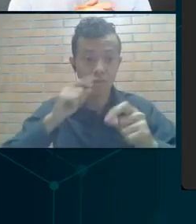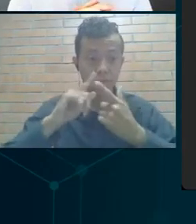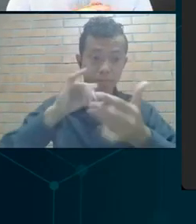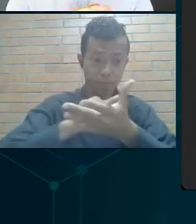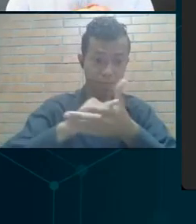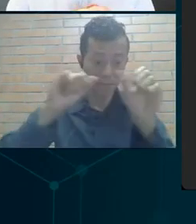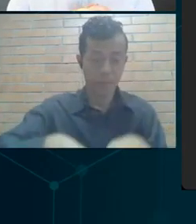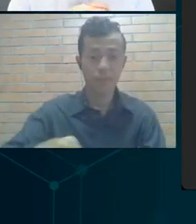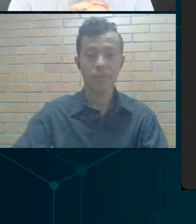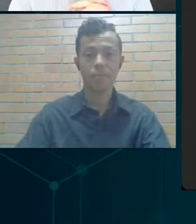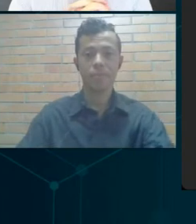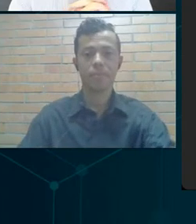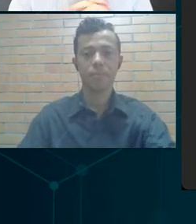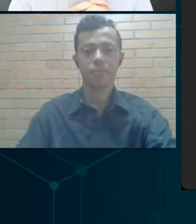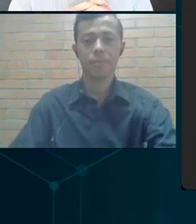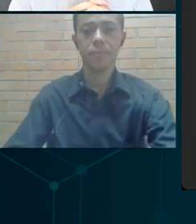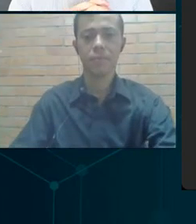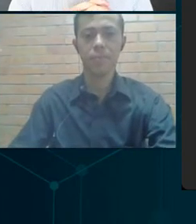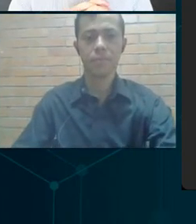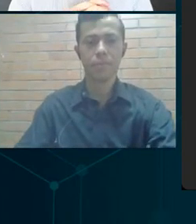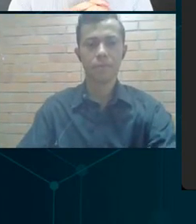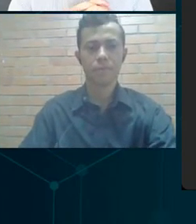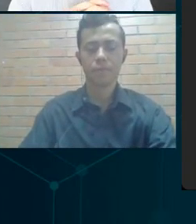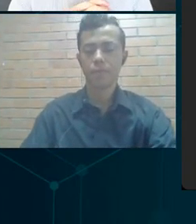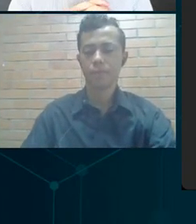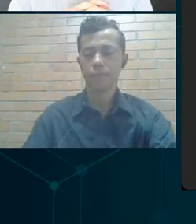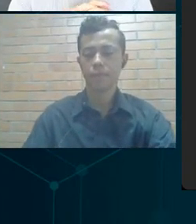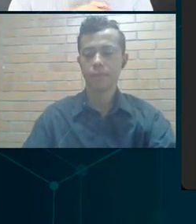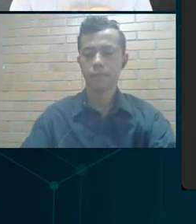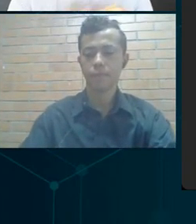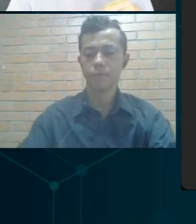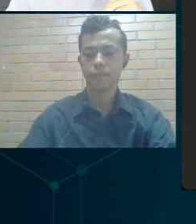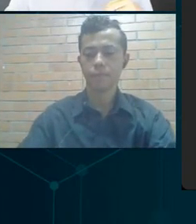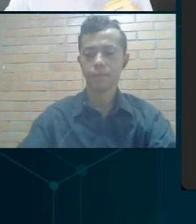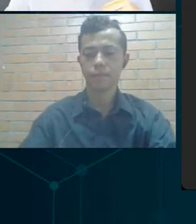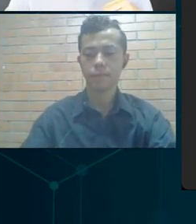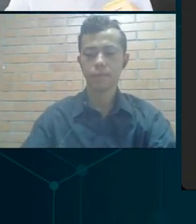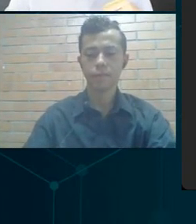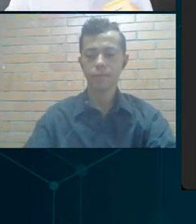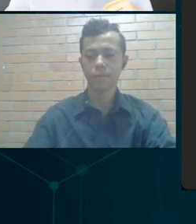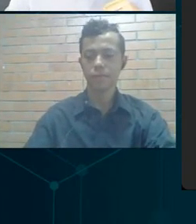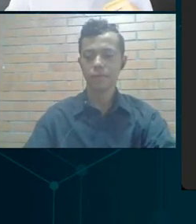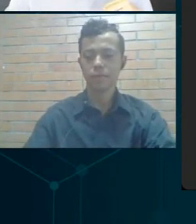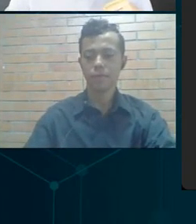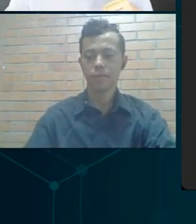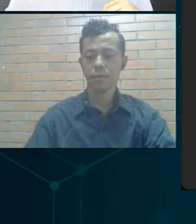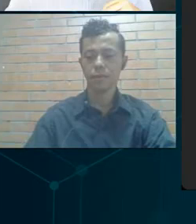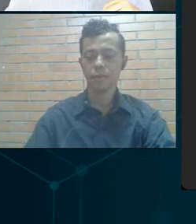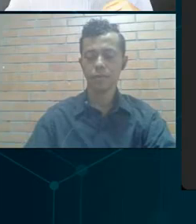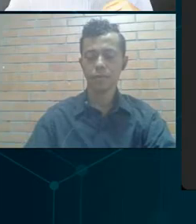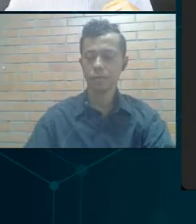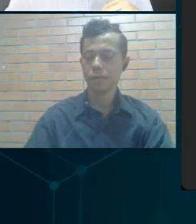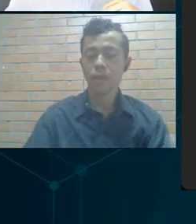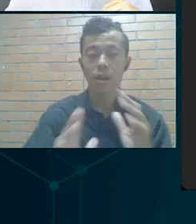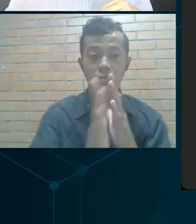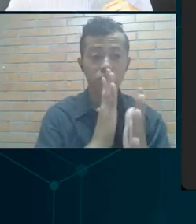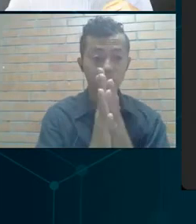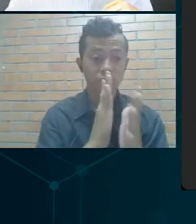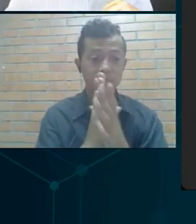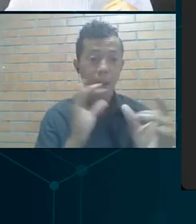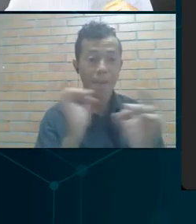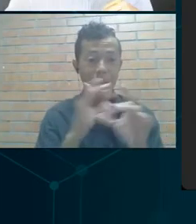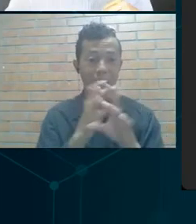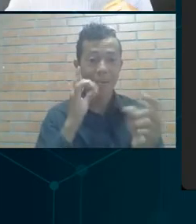And so once again, it's listed as comments, right? It's under comments or not? Yeah, I've been looking under comments, but I don't see